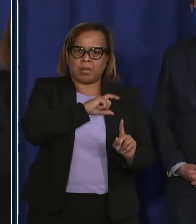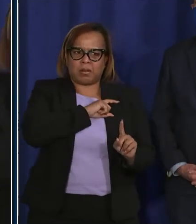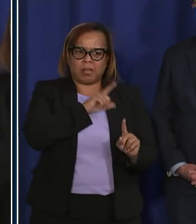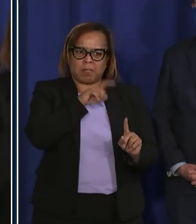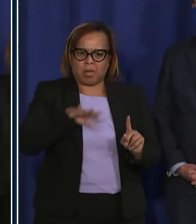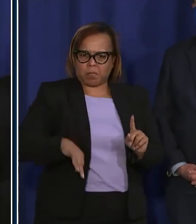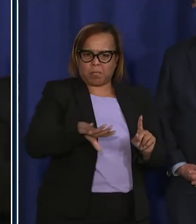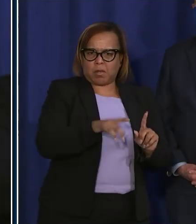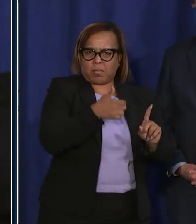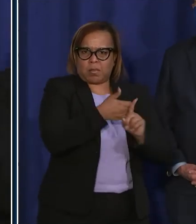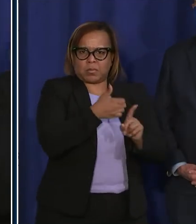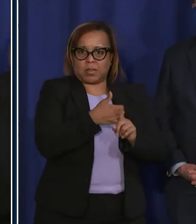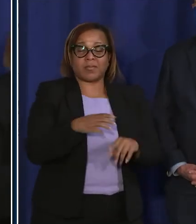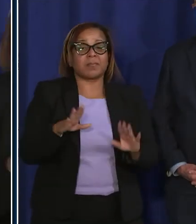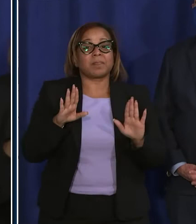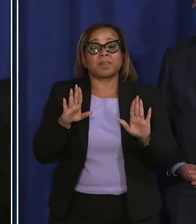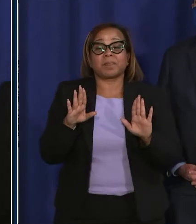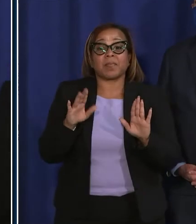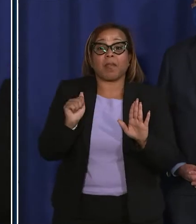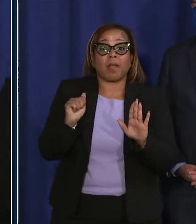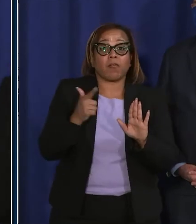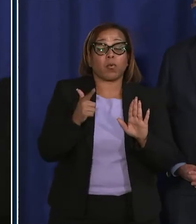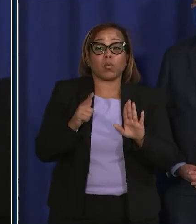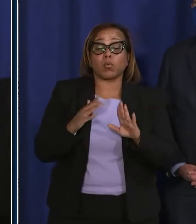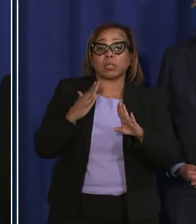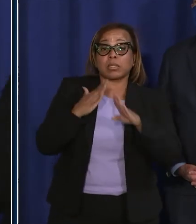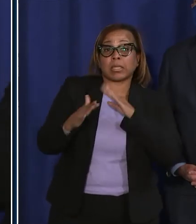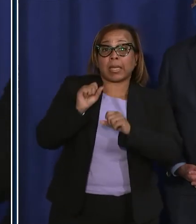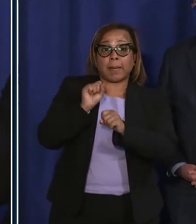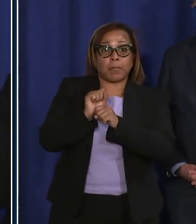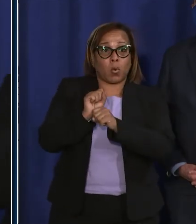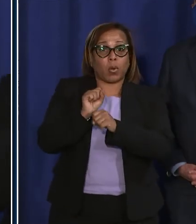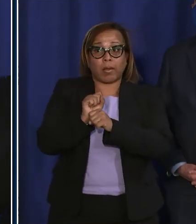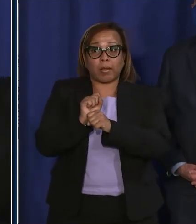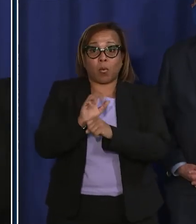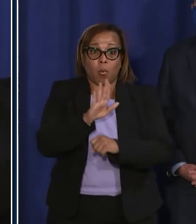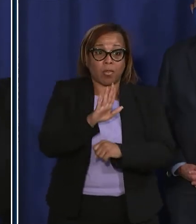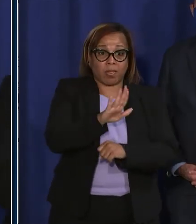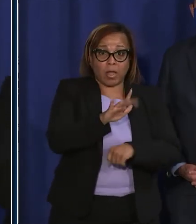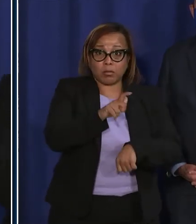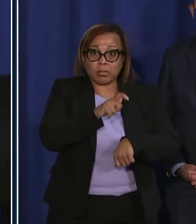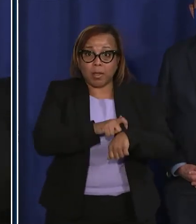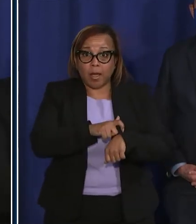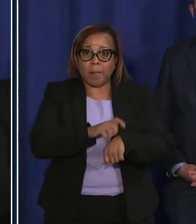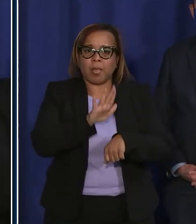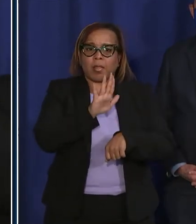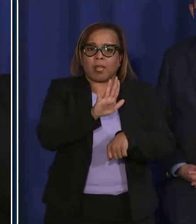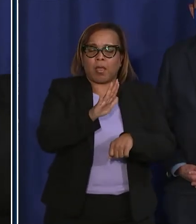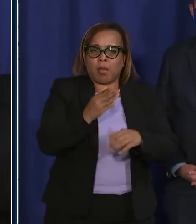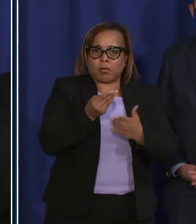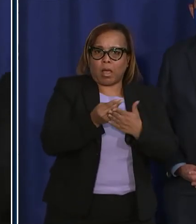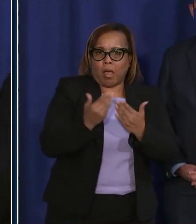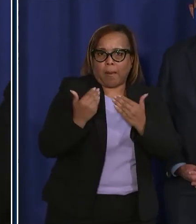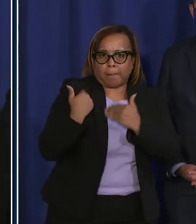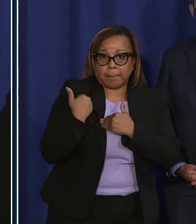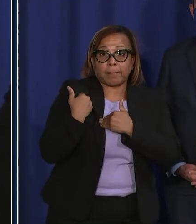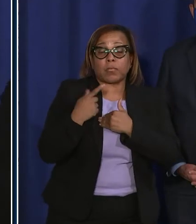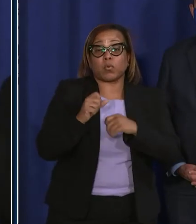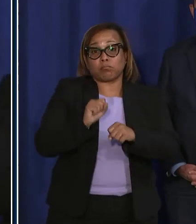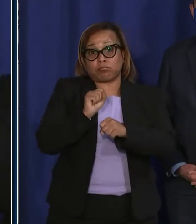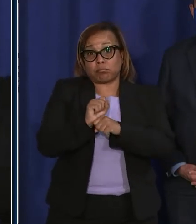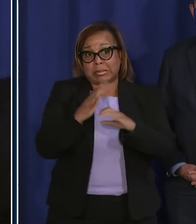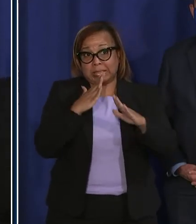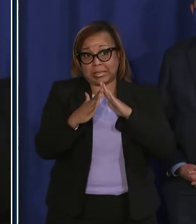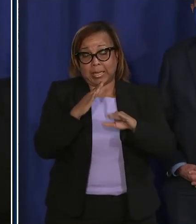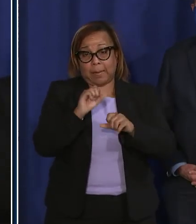their own testing. Everybody that's a city employee, on their time, on their dime. Everybody that's a city